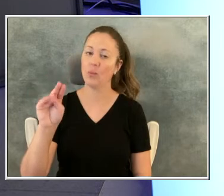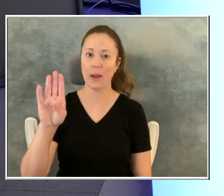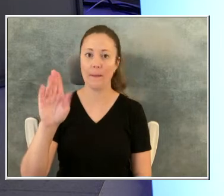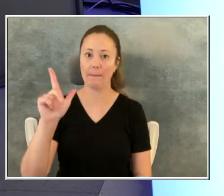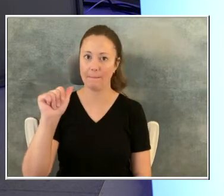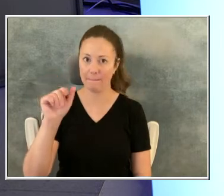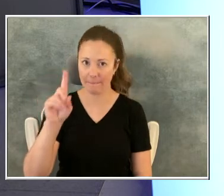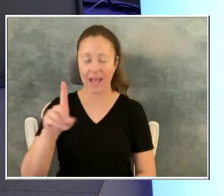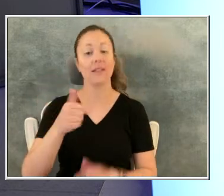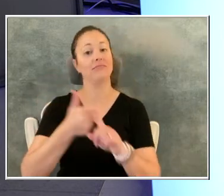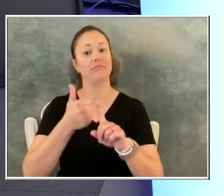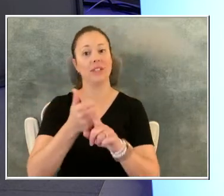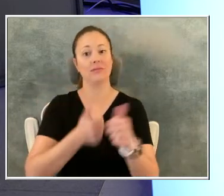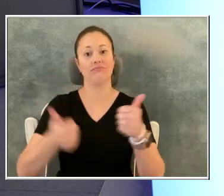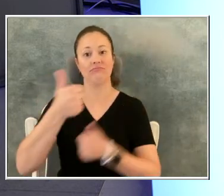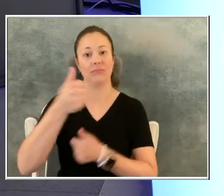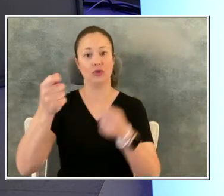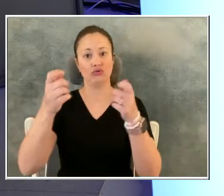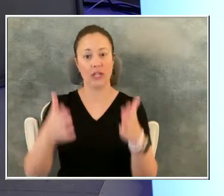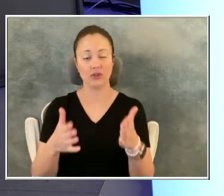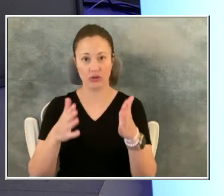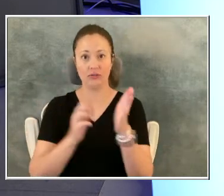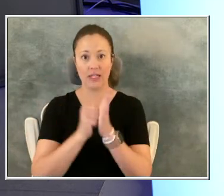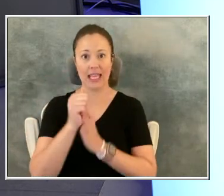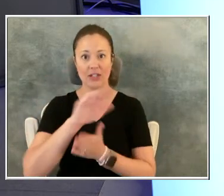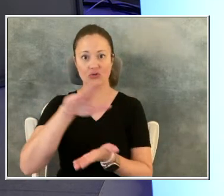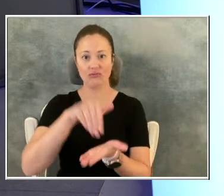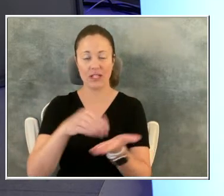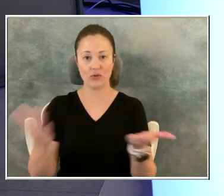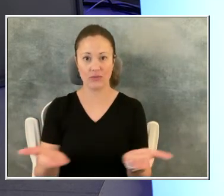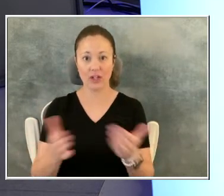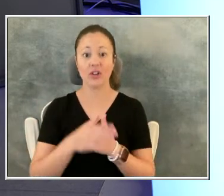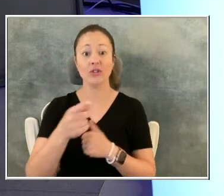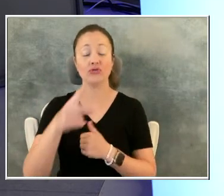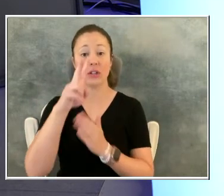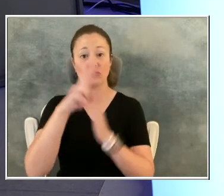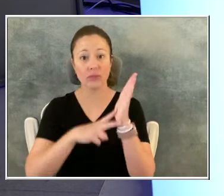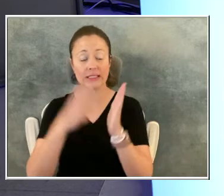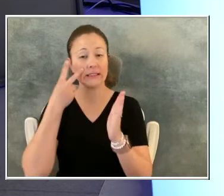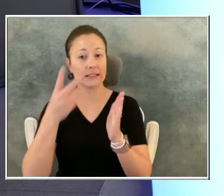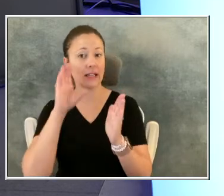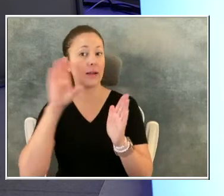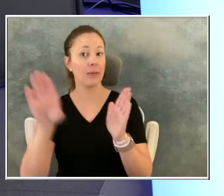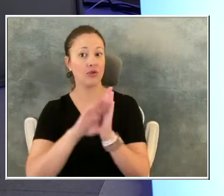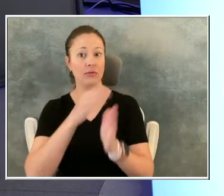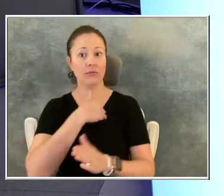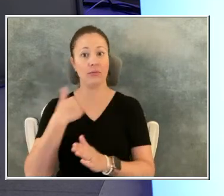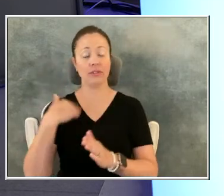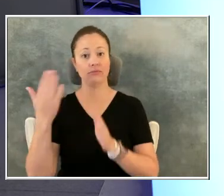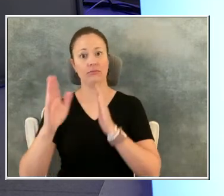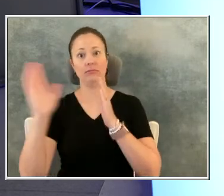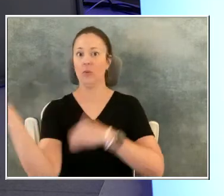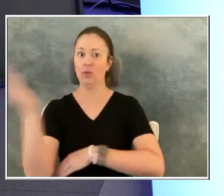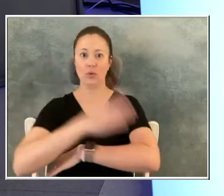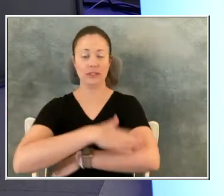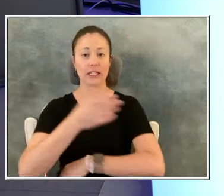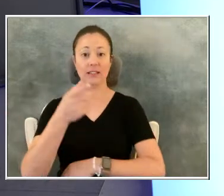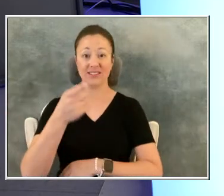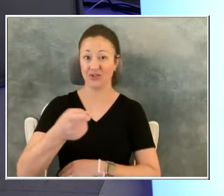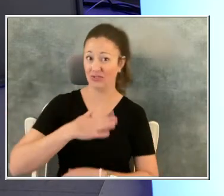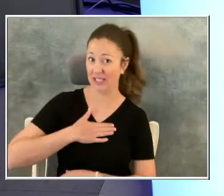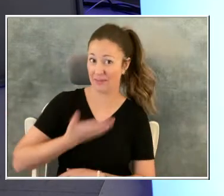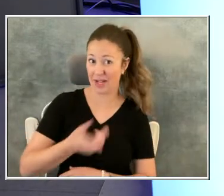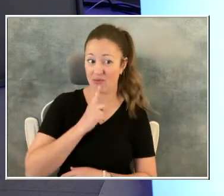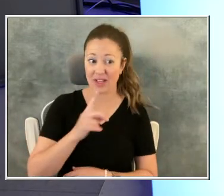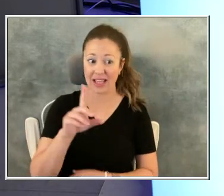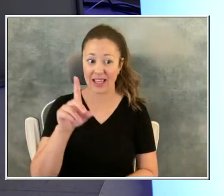images, only breast images, all day long, and she has admitted that dense breasts makes your job harder. That's a big